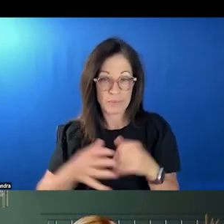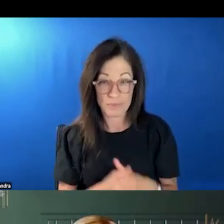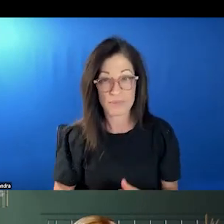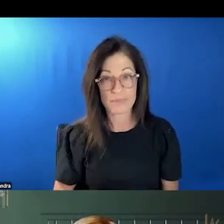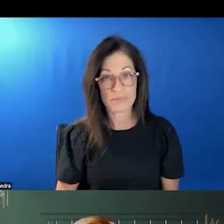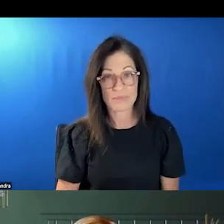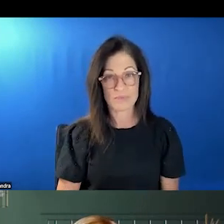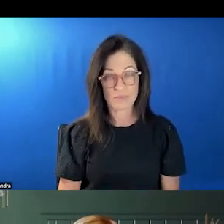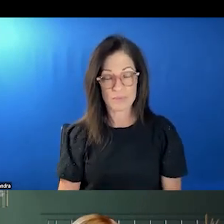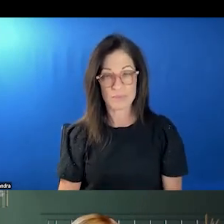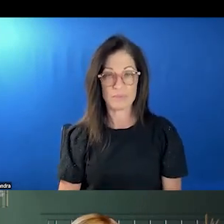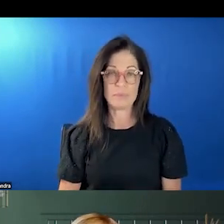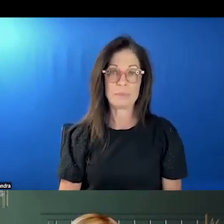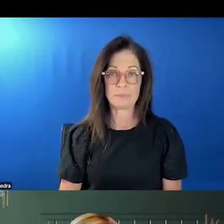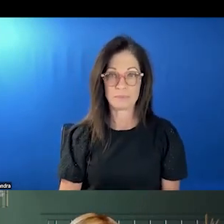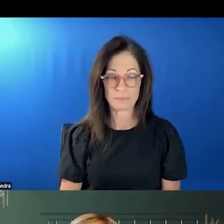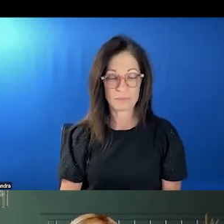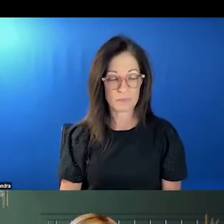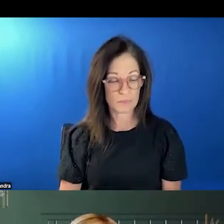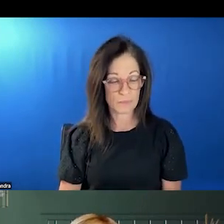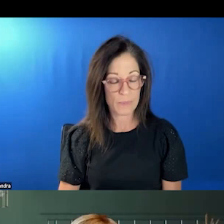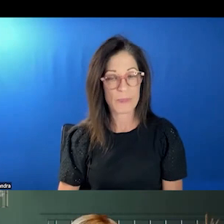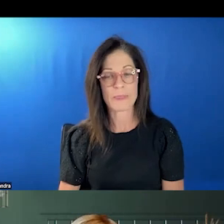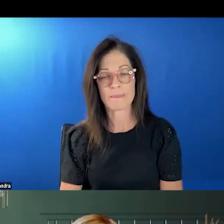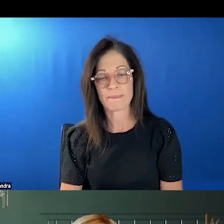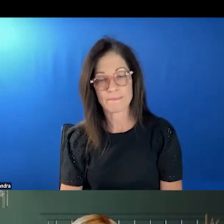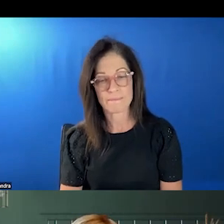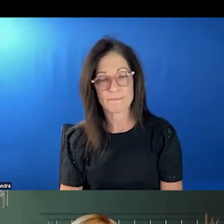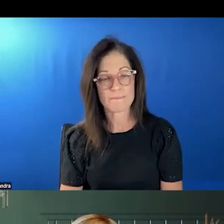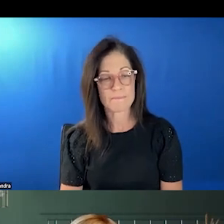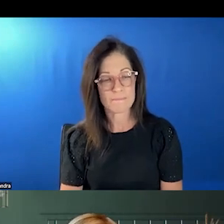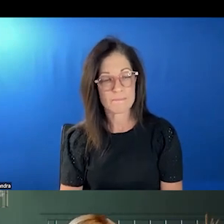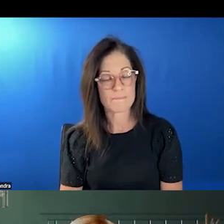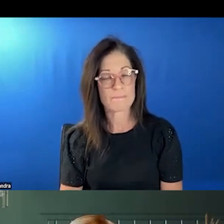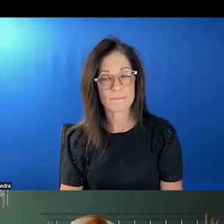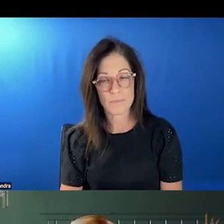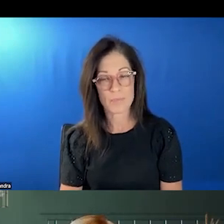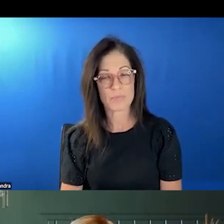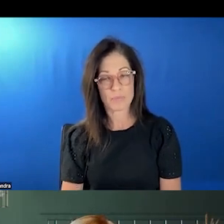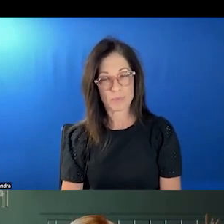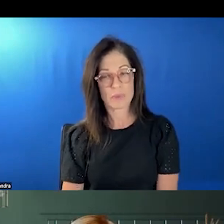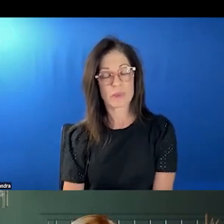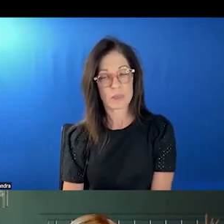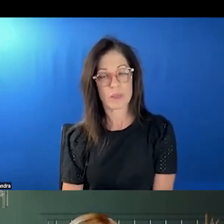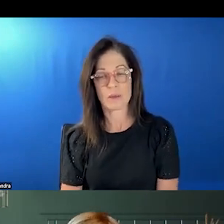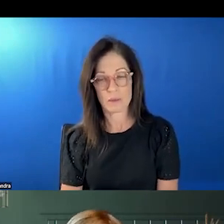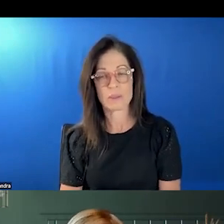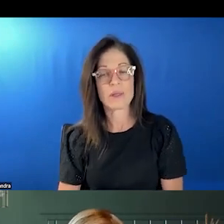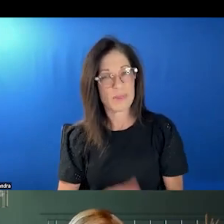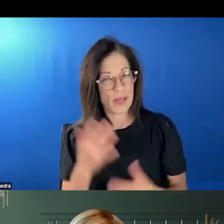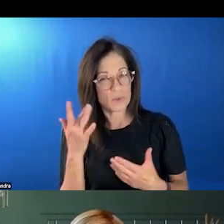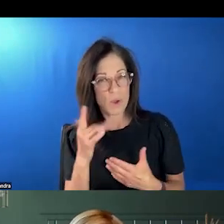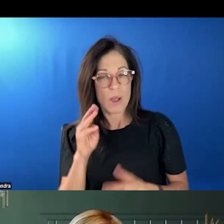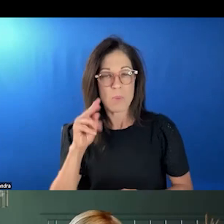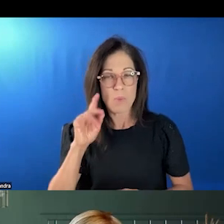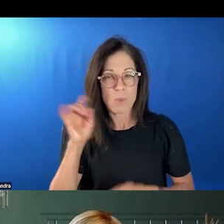what makes the push for mobile crisis teams so